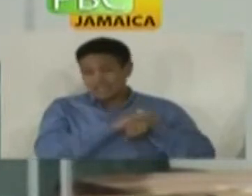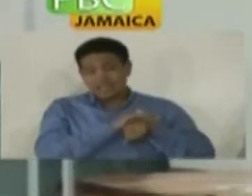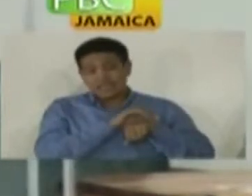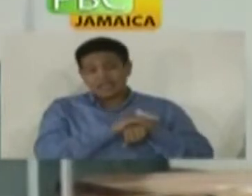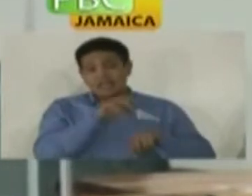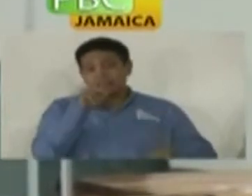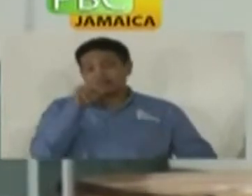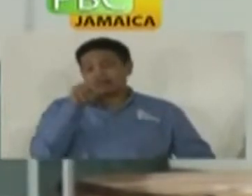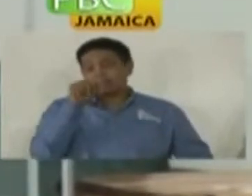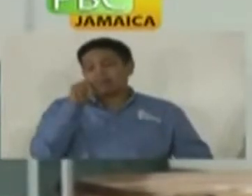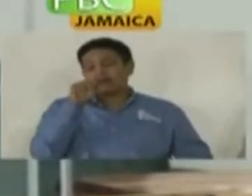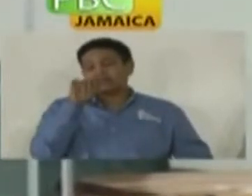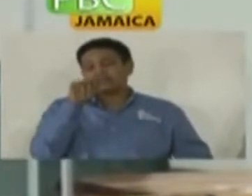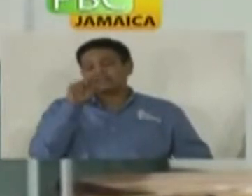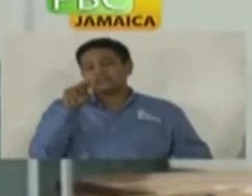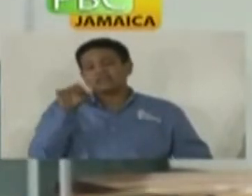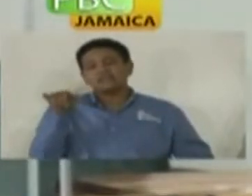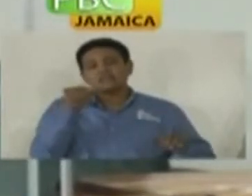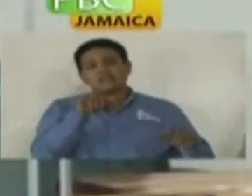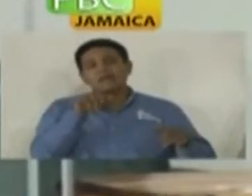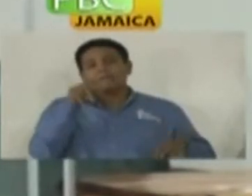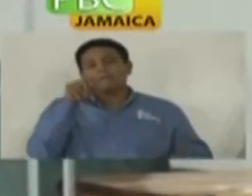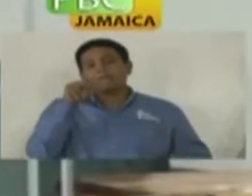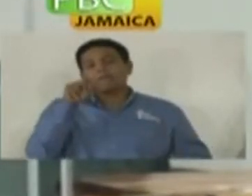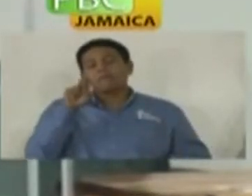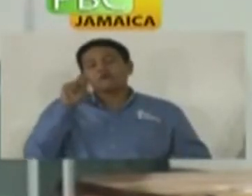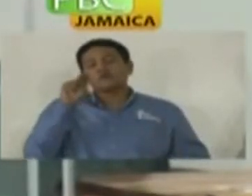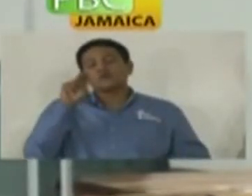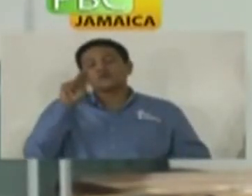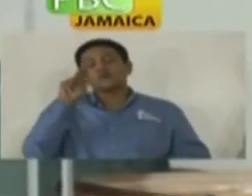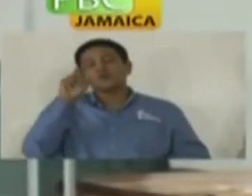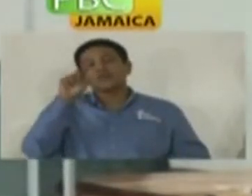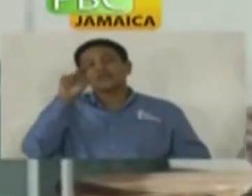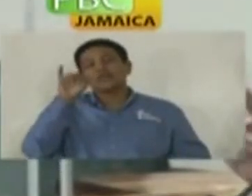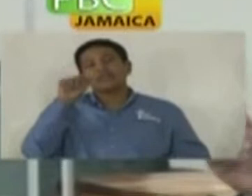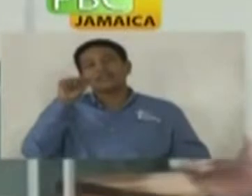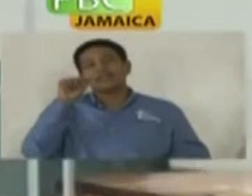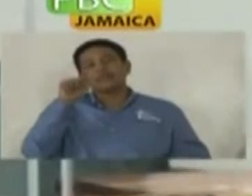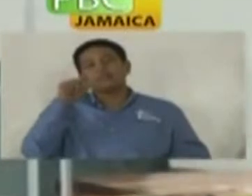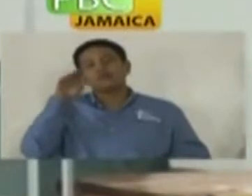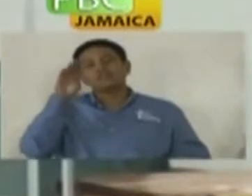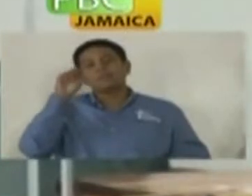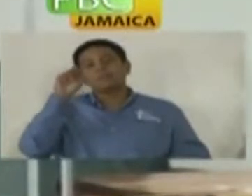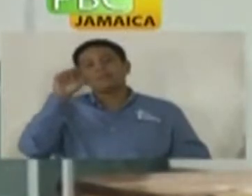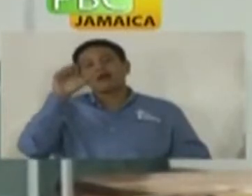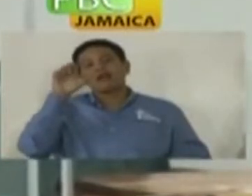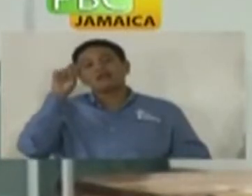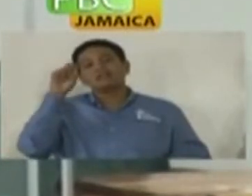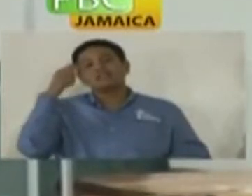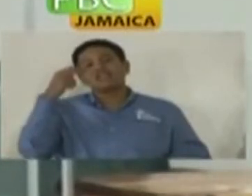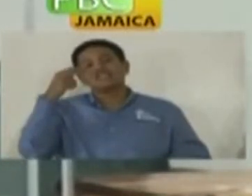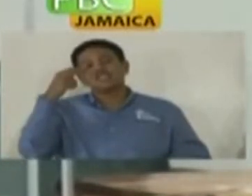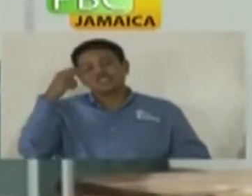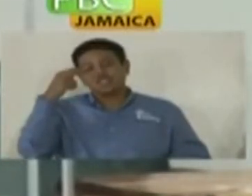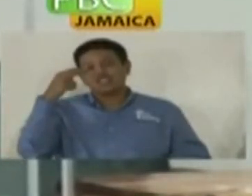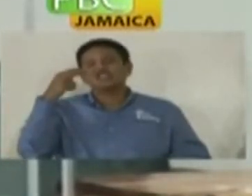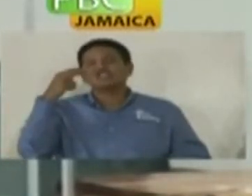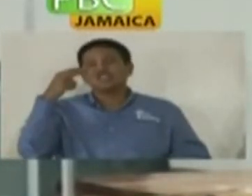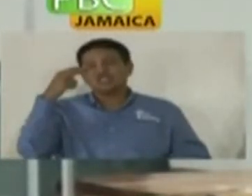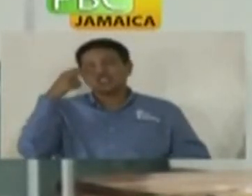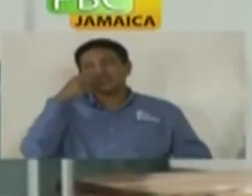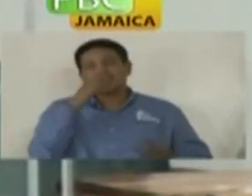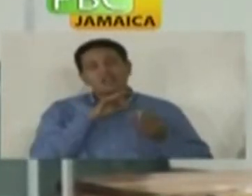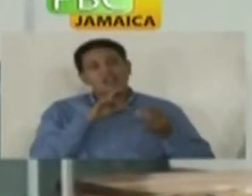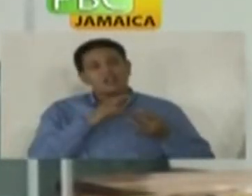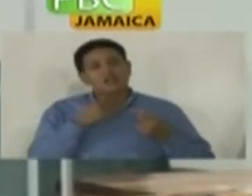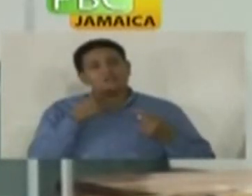Pakistan, similarly Malaysia, Papua New Guinea, and Bangladesh. Bangladesh, that's the pronunciation, I believe. And